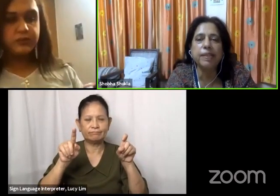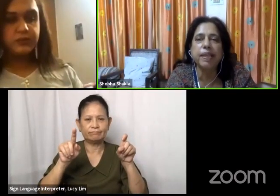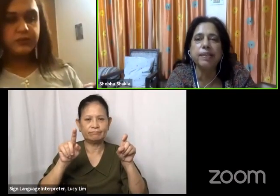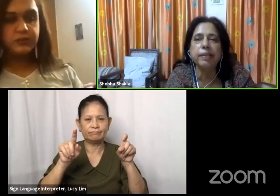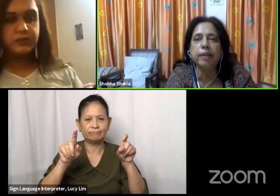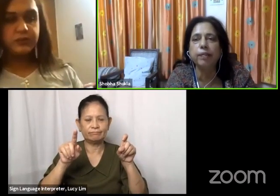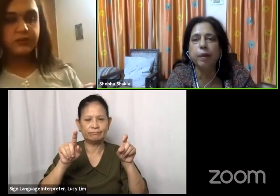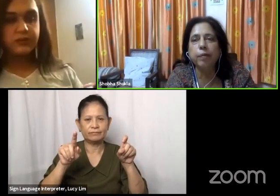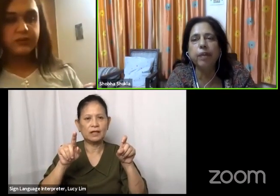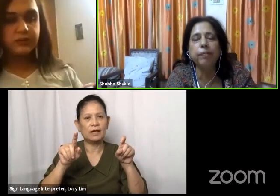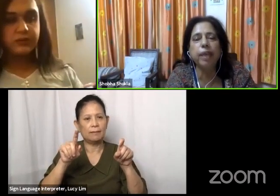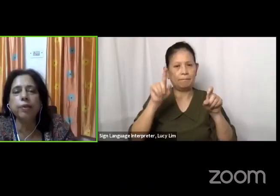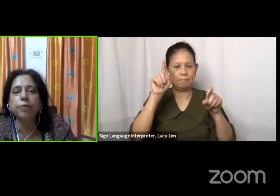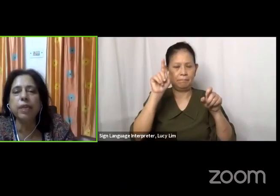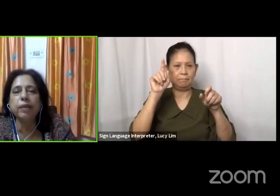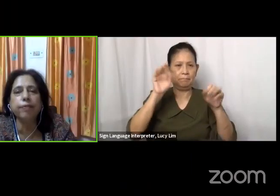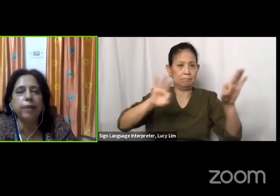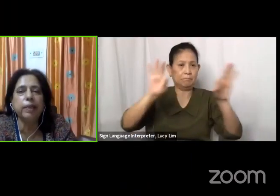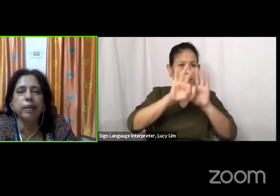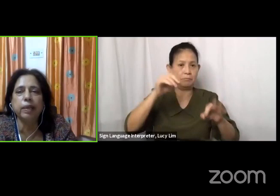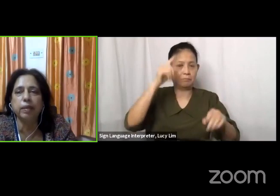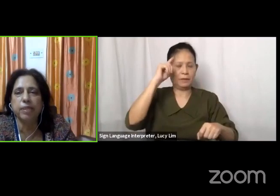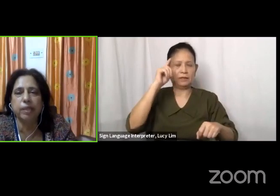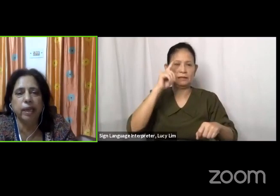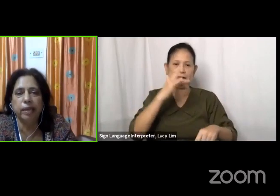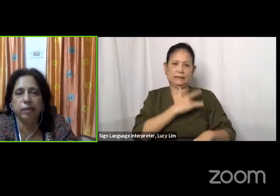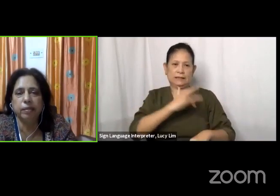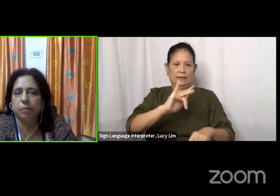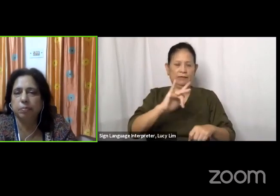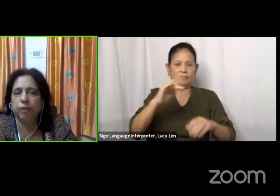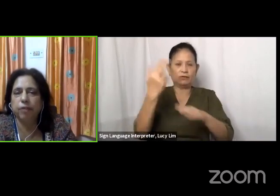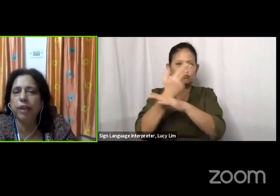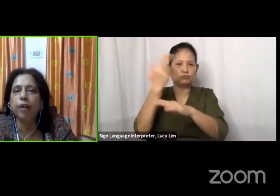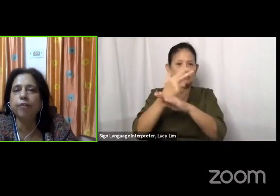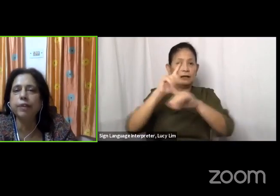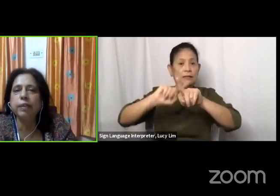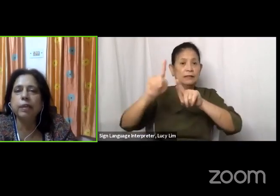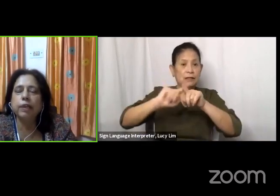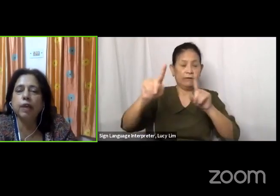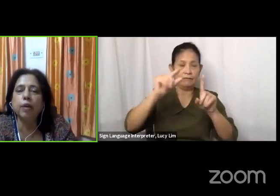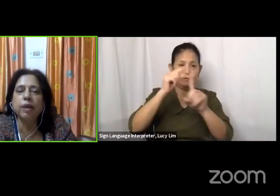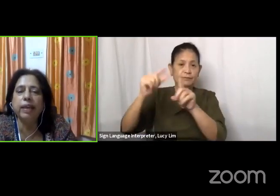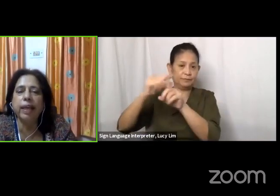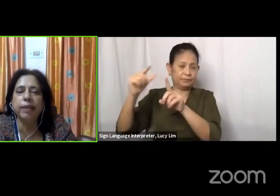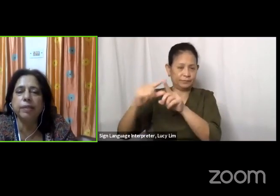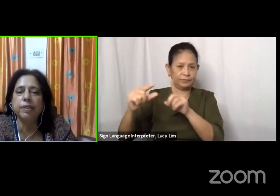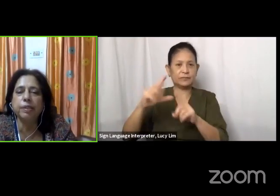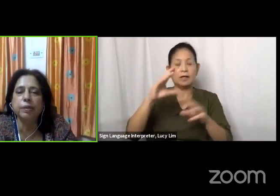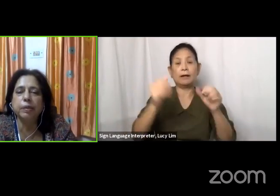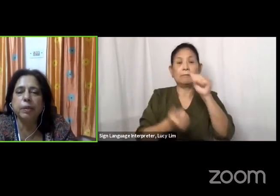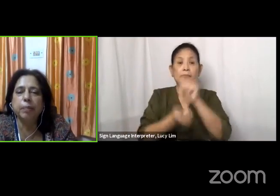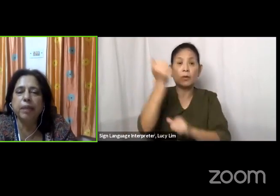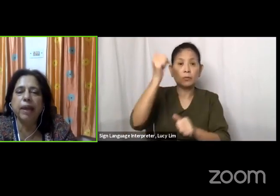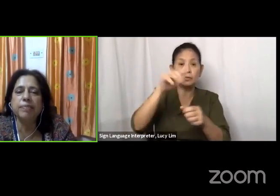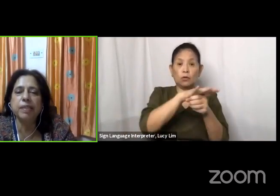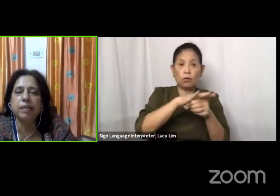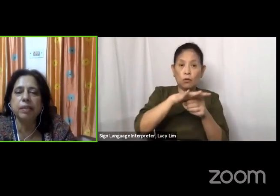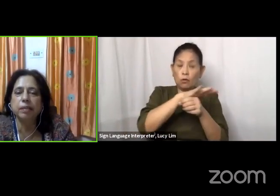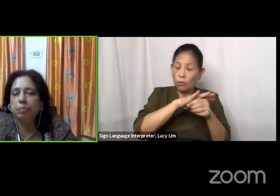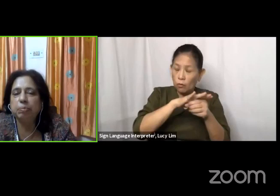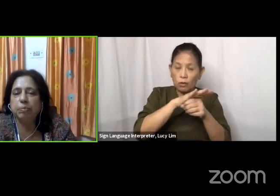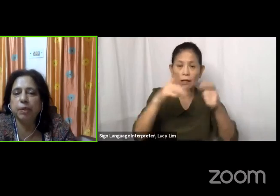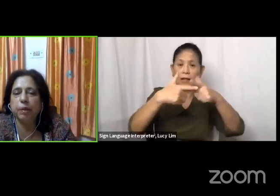very sensitive when we are using different terms. And very often the local language perhaps